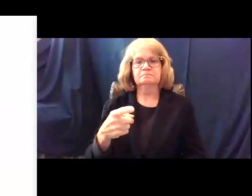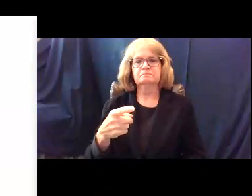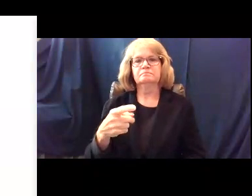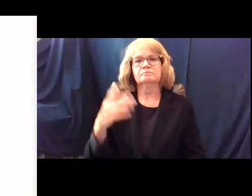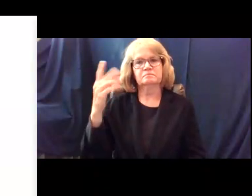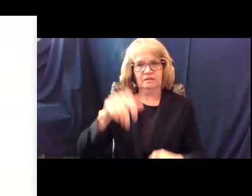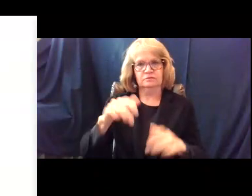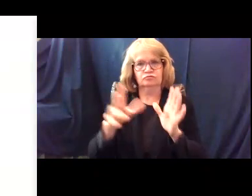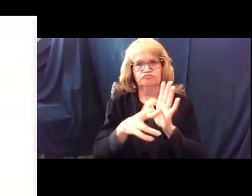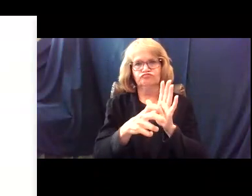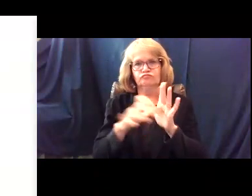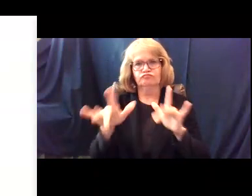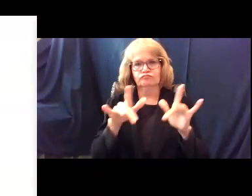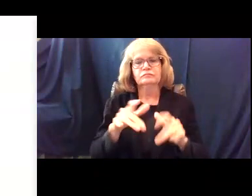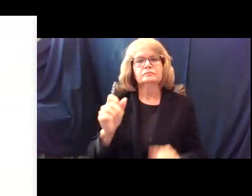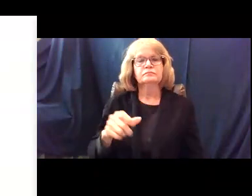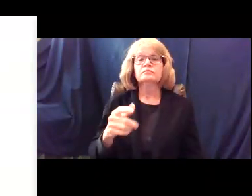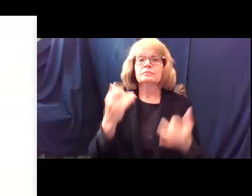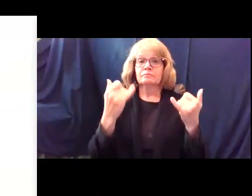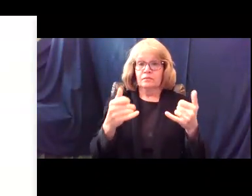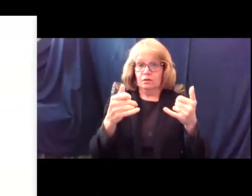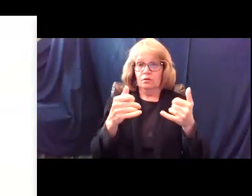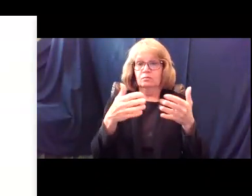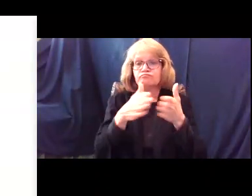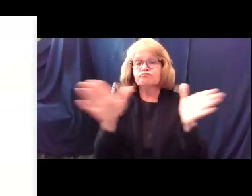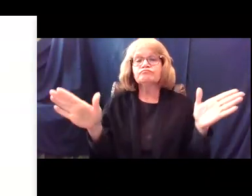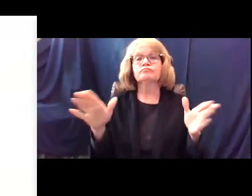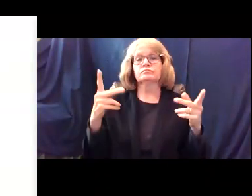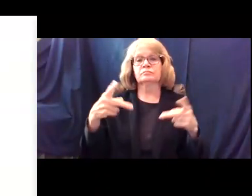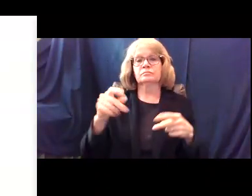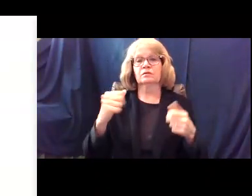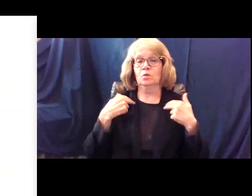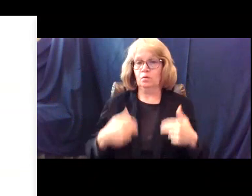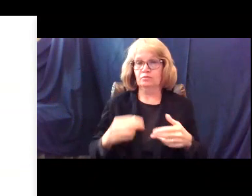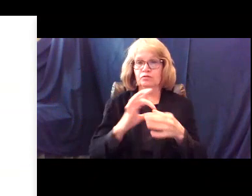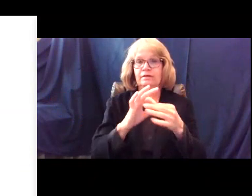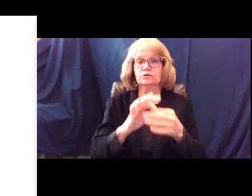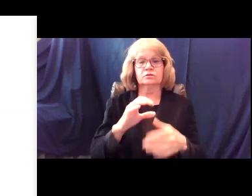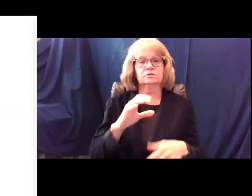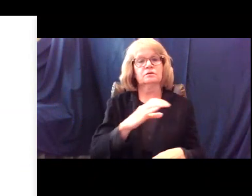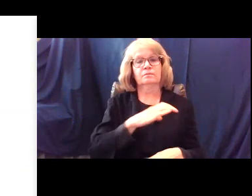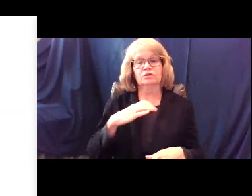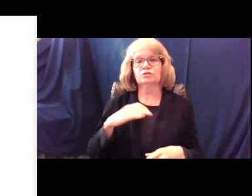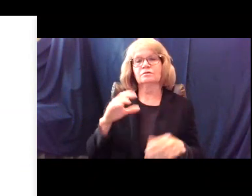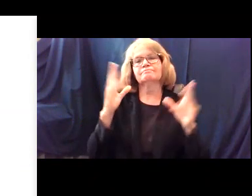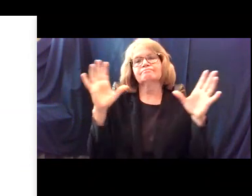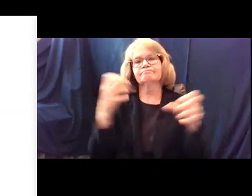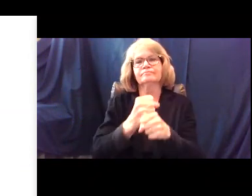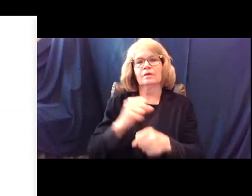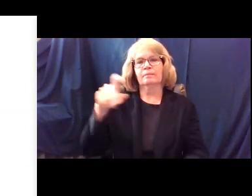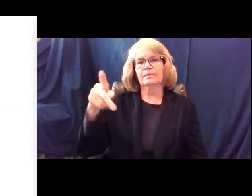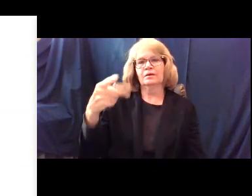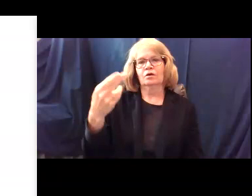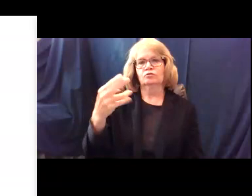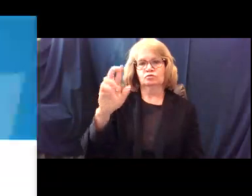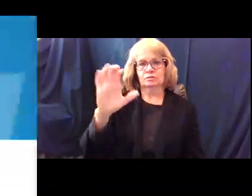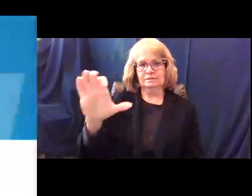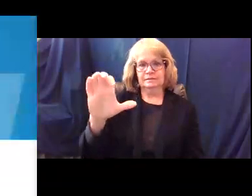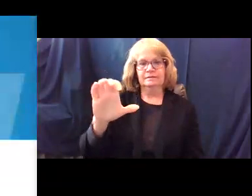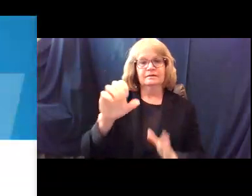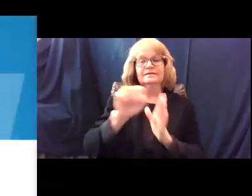All right, so we're going to start by providing an overview of the Pennsylvania Human Relations Commission, also known as PHRC. So we are the state's